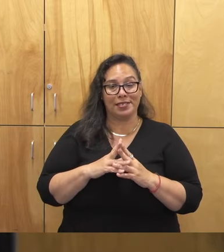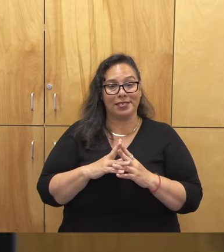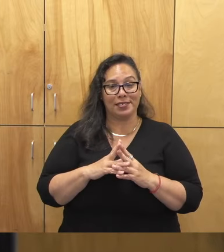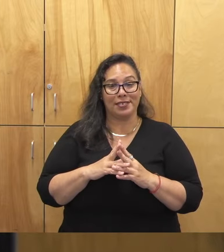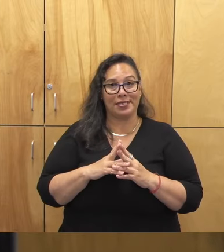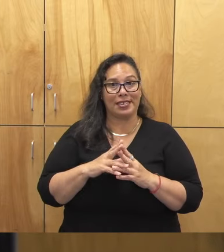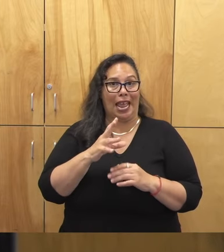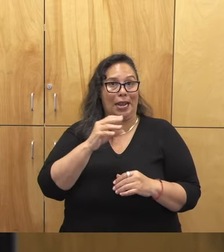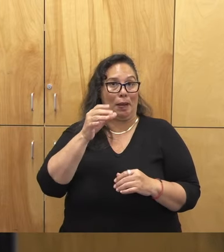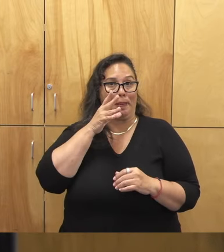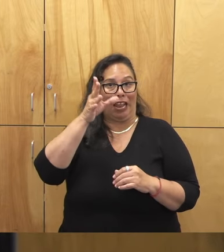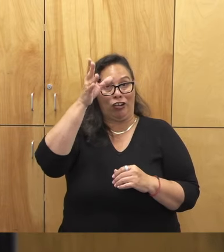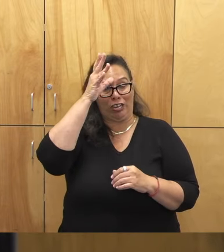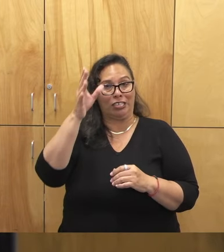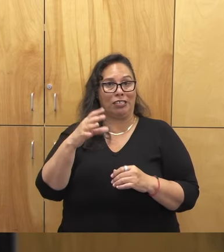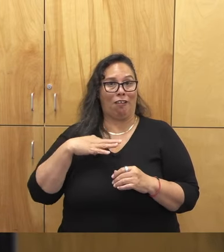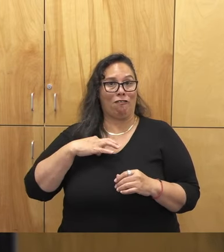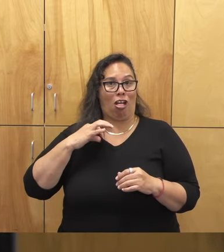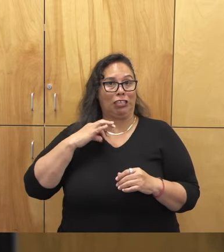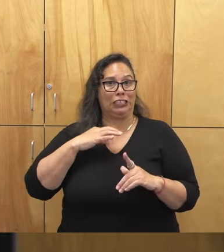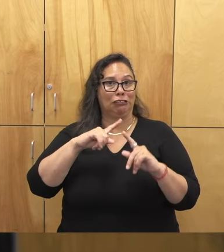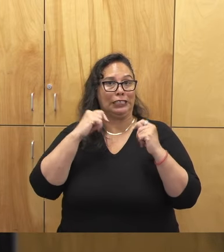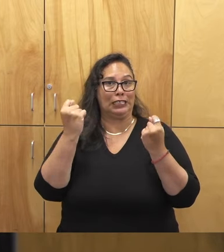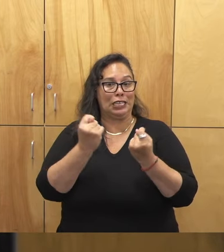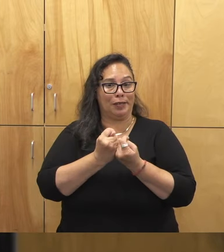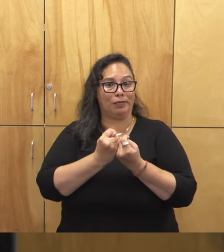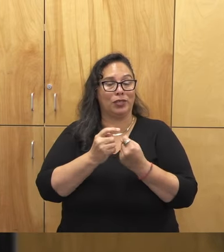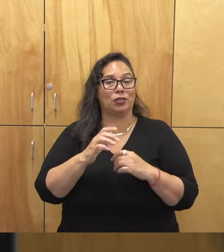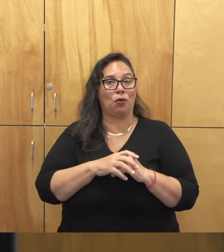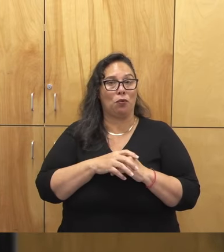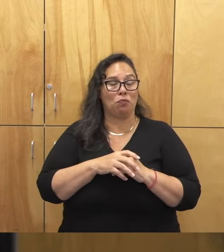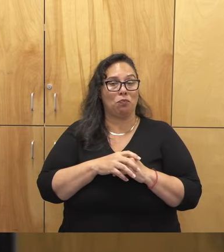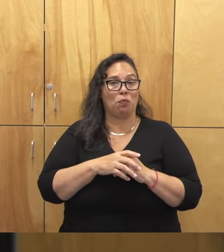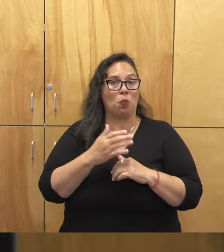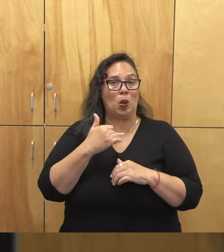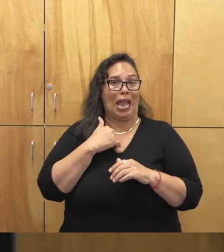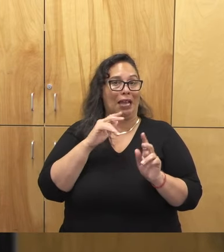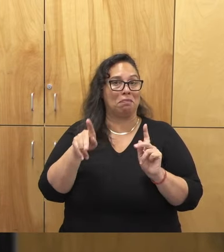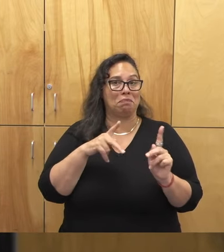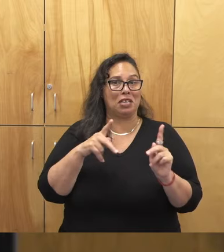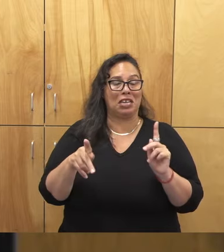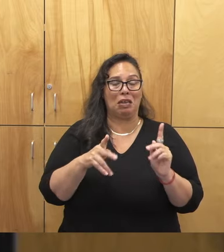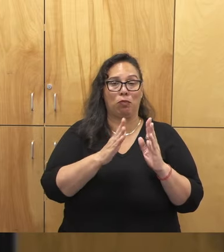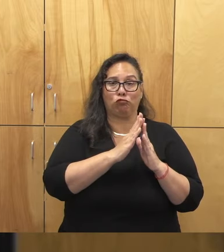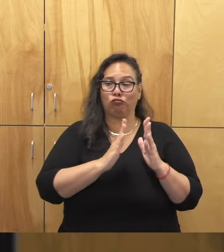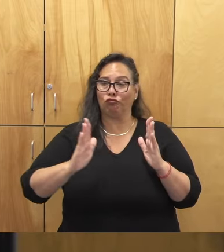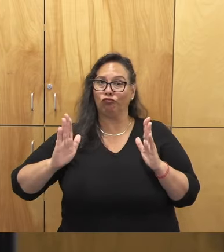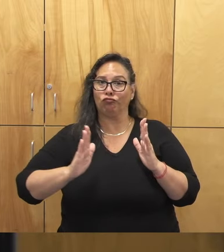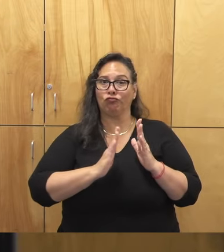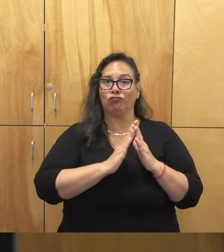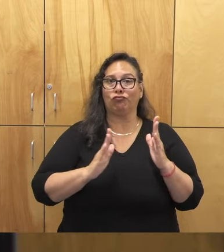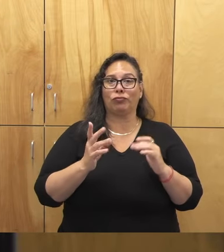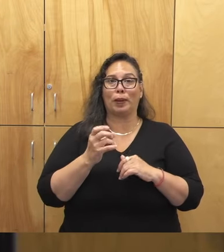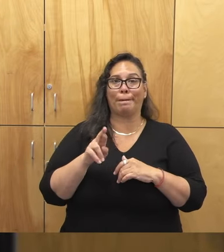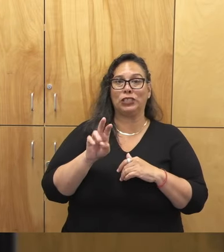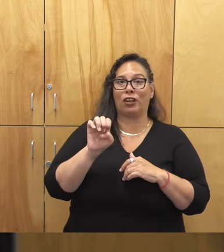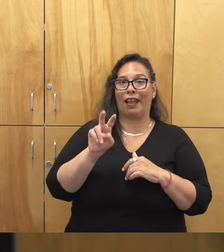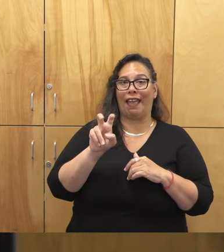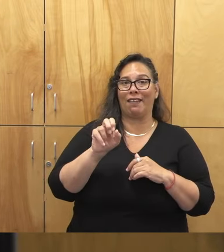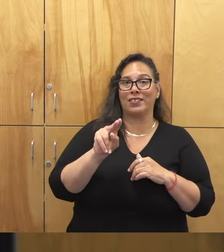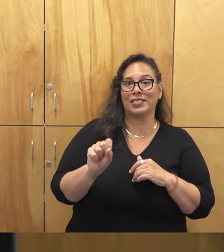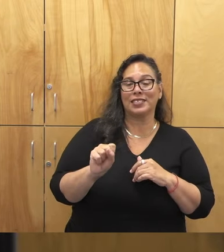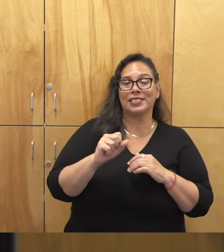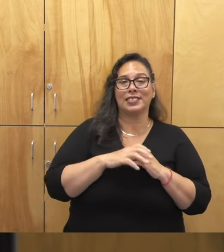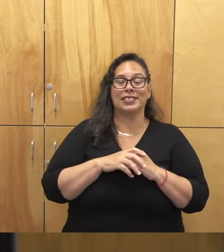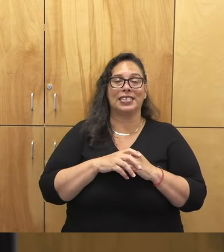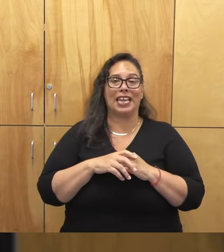and parents who were part of the volunteer team. So we had folks ranging from Mr. Evans from YBS.